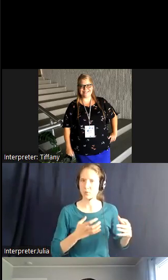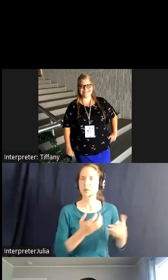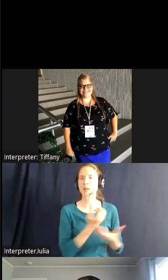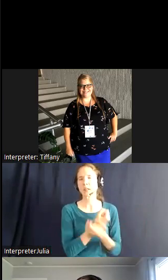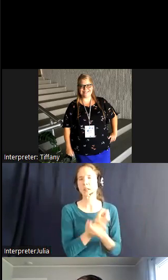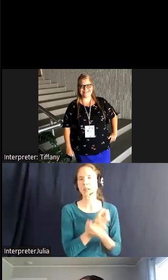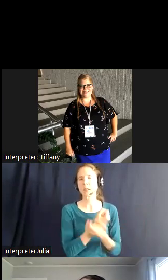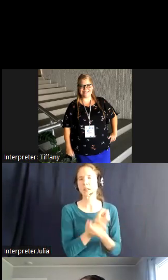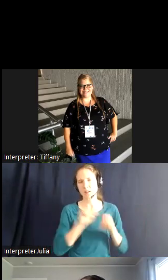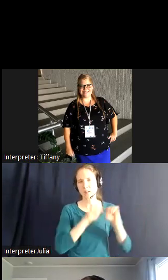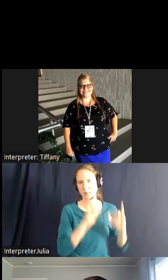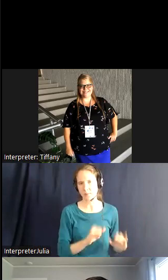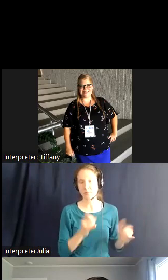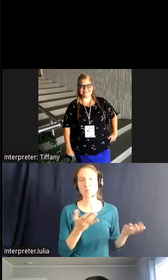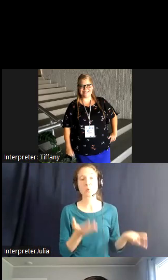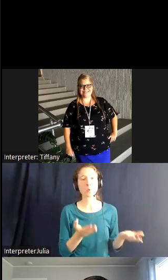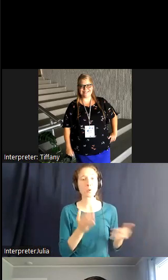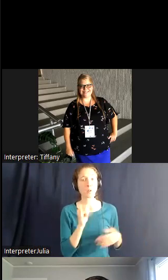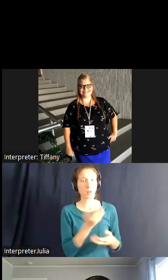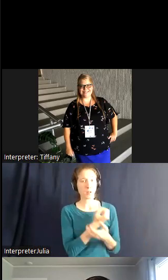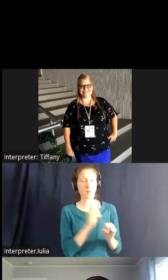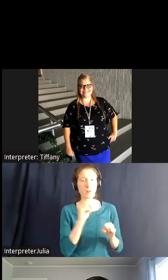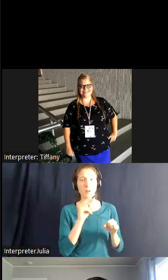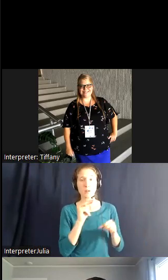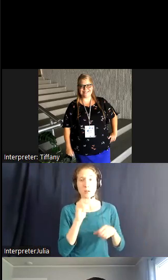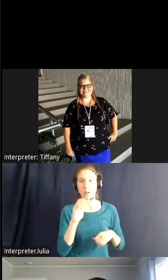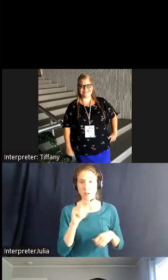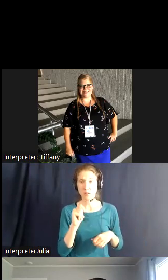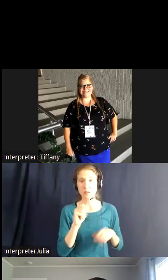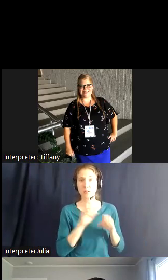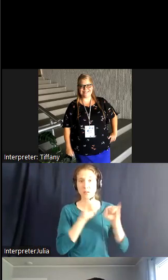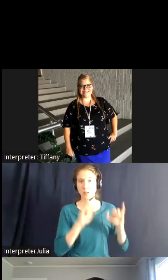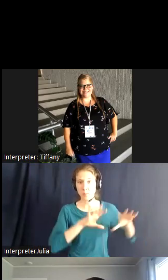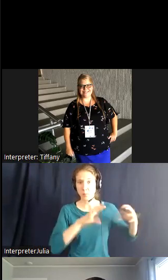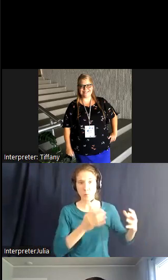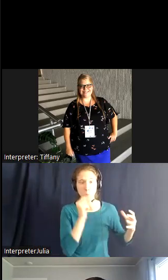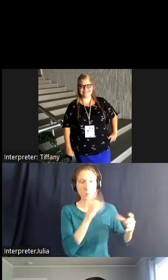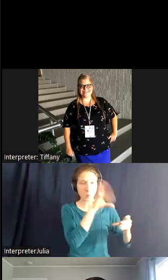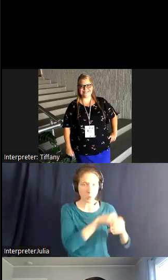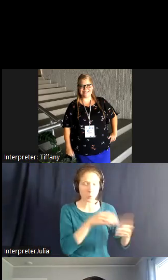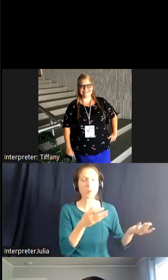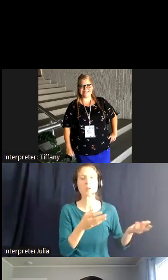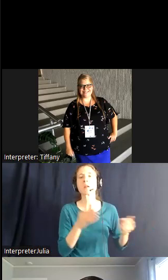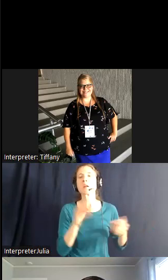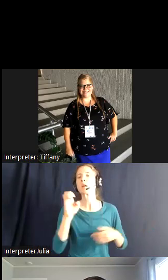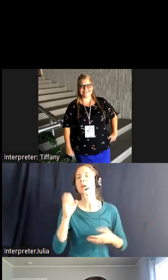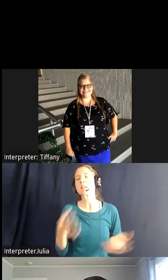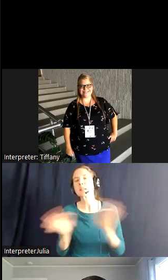So when we're talking about that safety net system and who makes it up, I've said these terms multiple times, the essential and comprehensive providers. But when